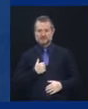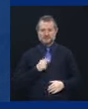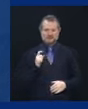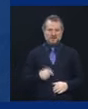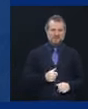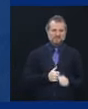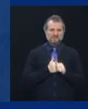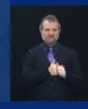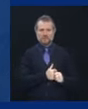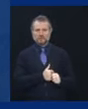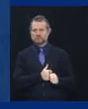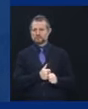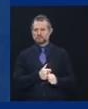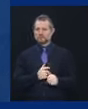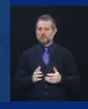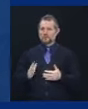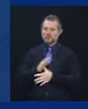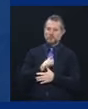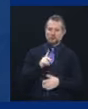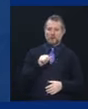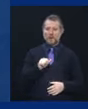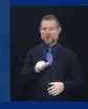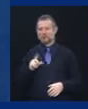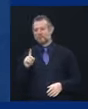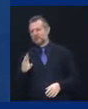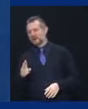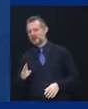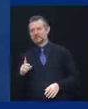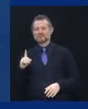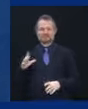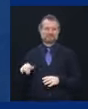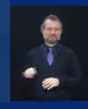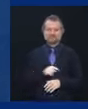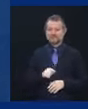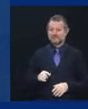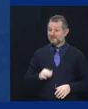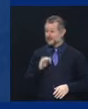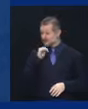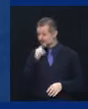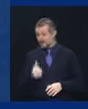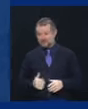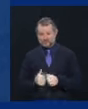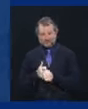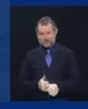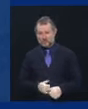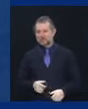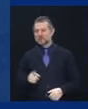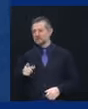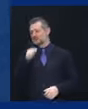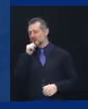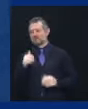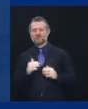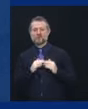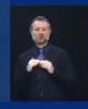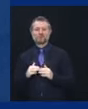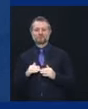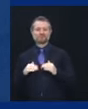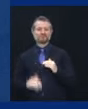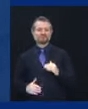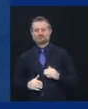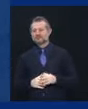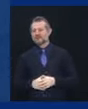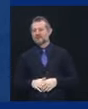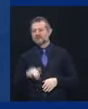the allocations are unfair. That's why we push and stress the